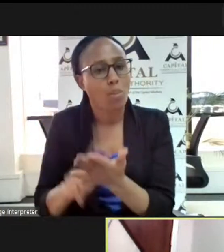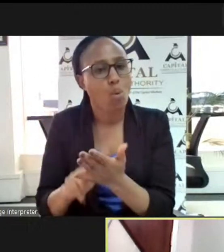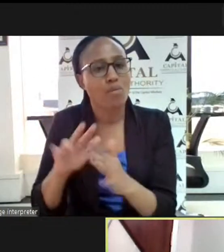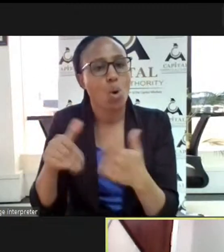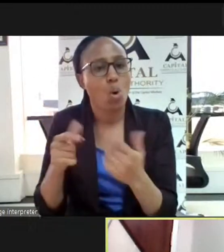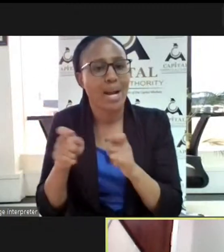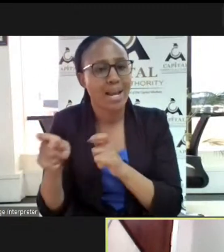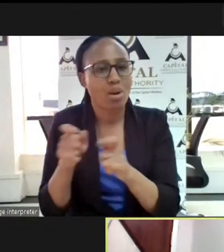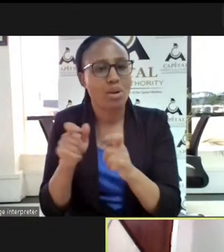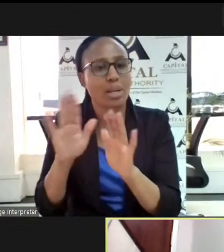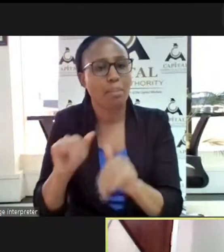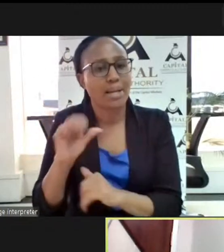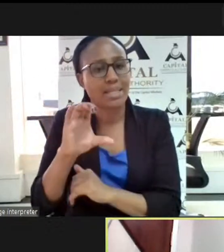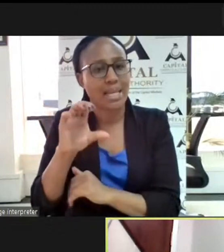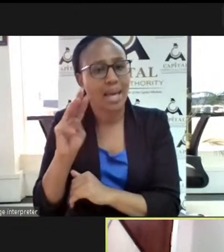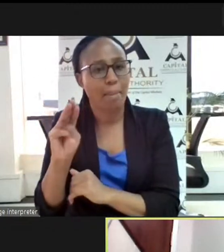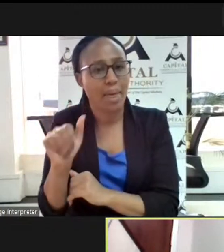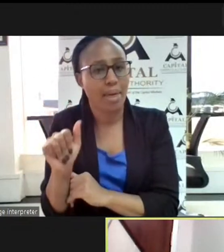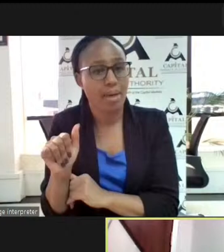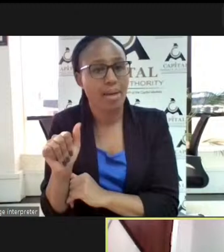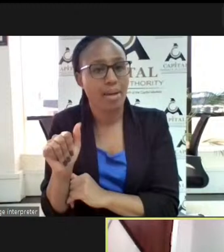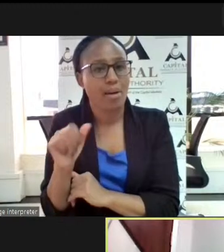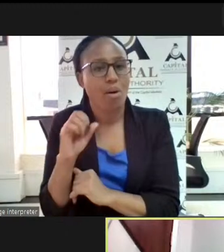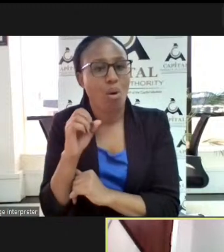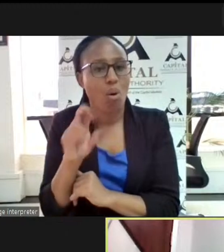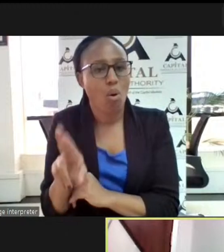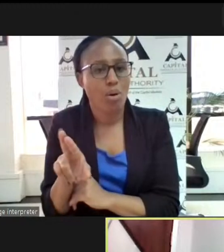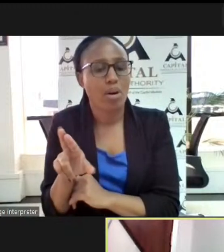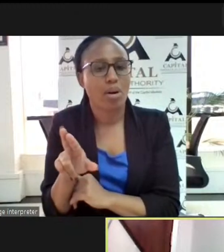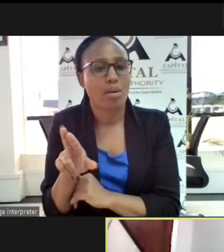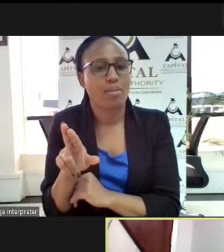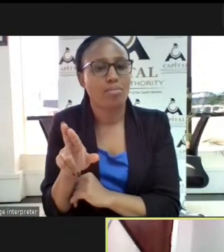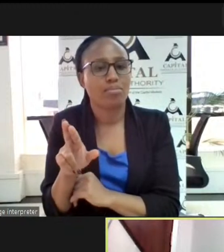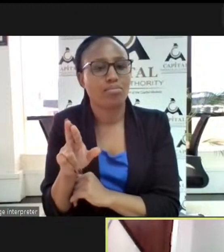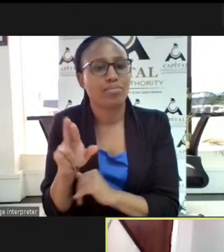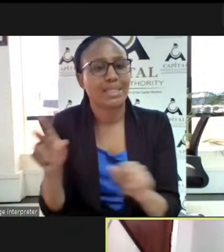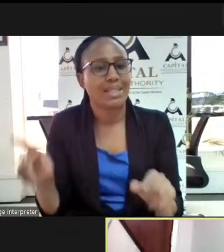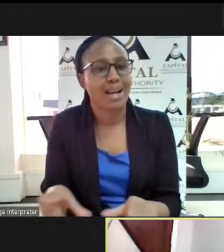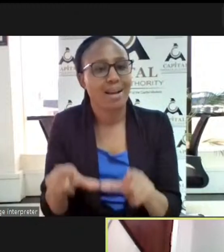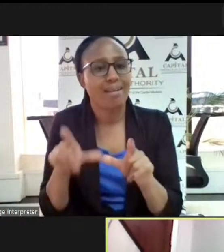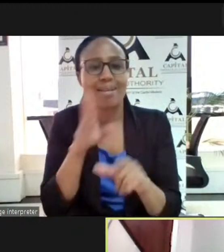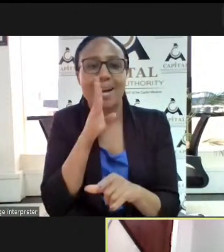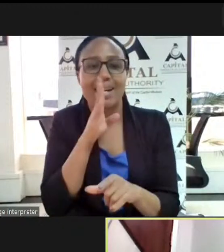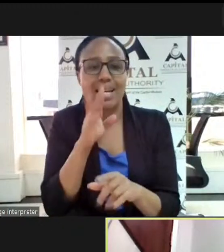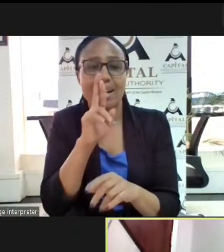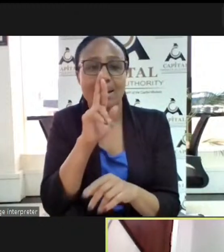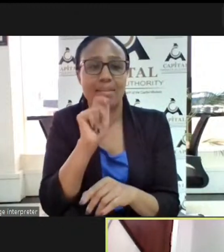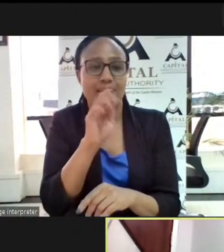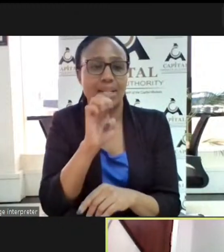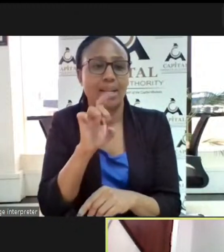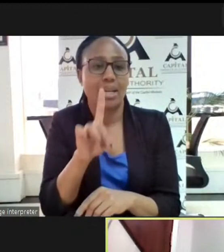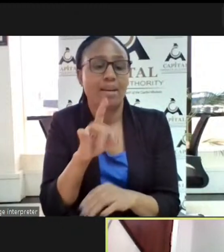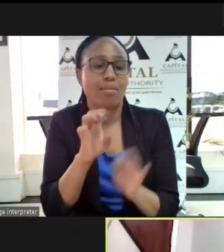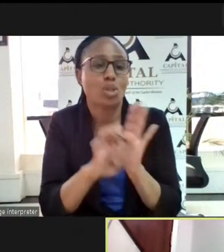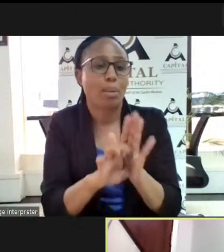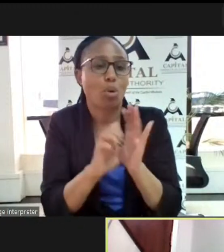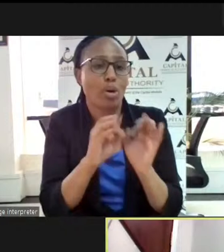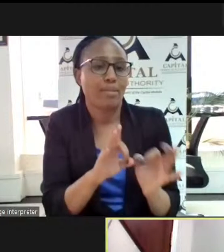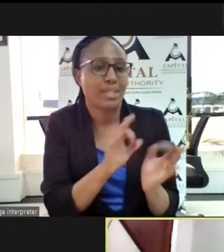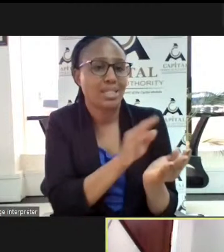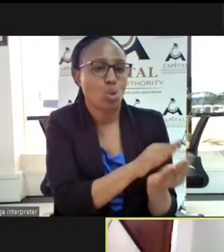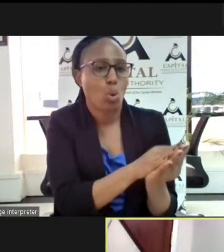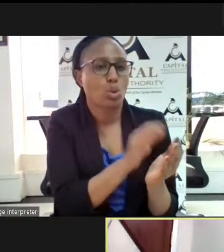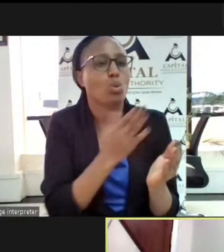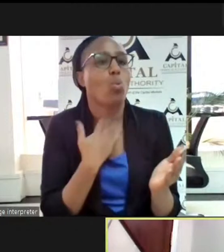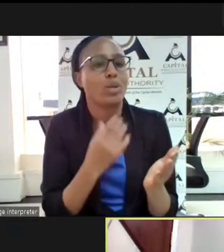the Capital Markets Authority, or are credit rated. So for example, if it is stocks, you want to